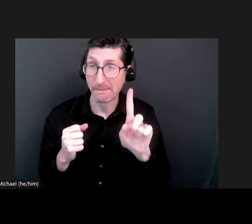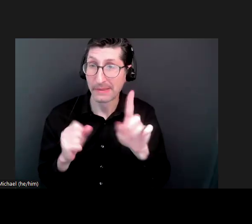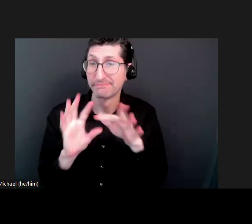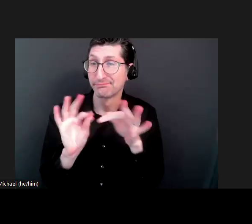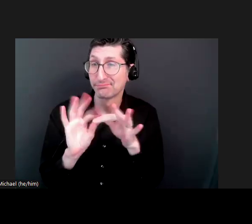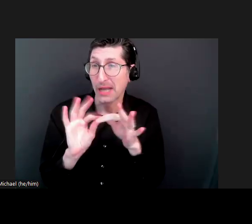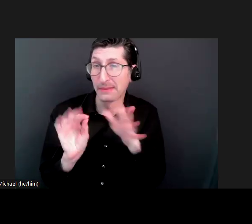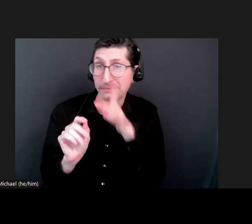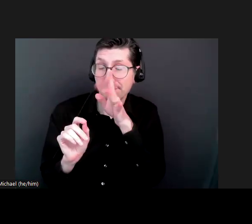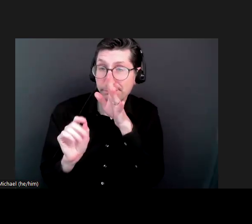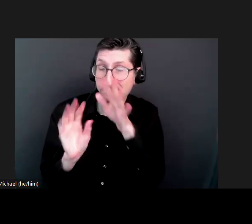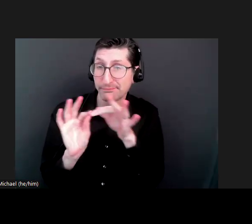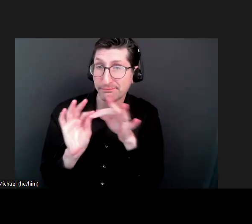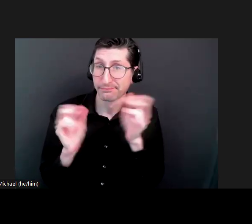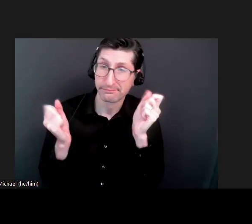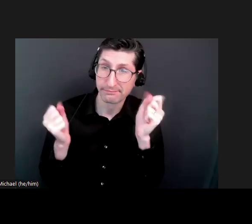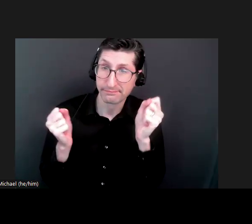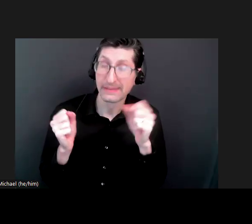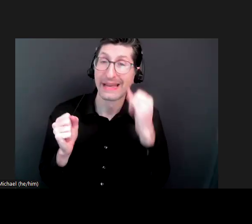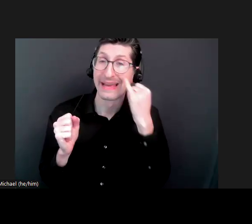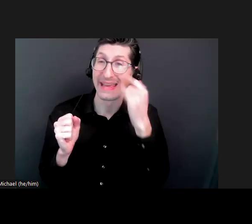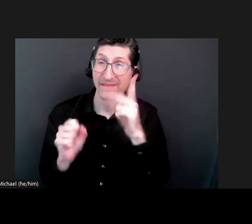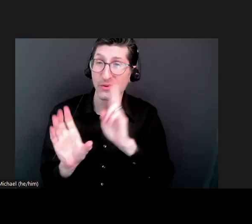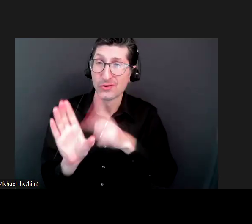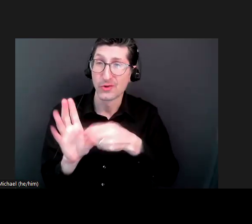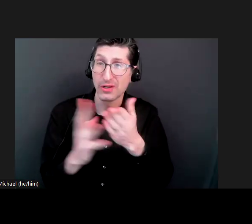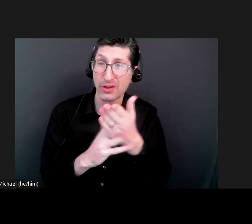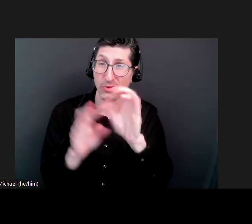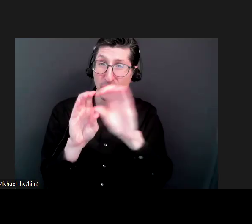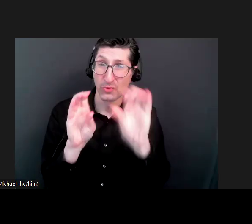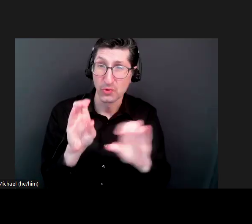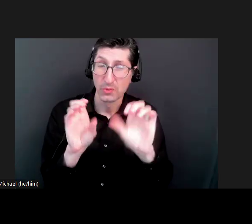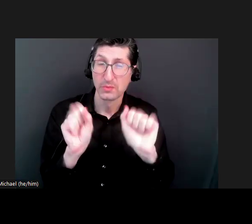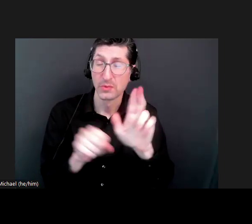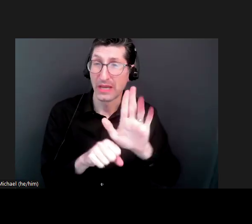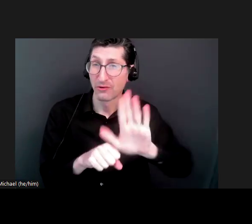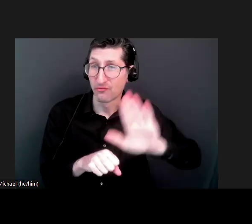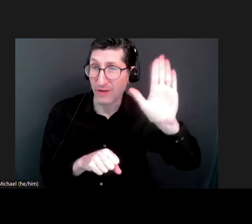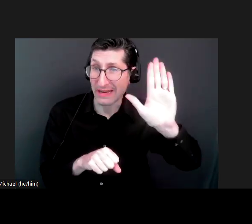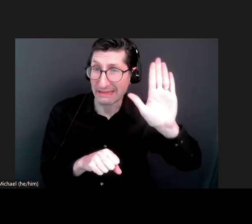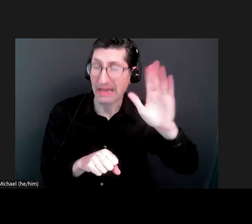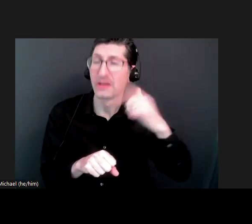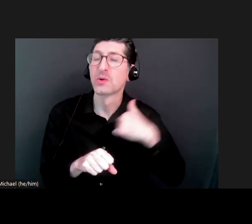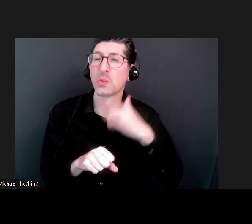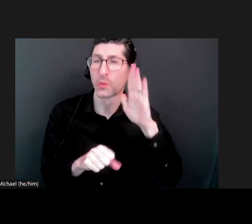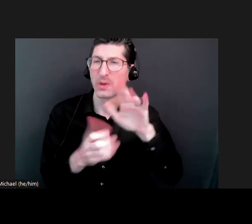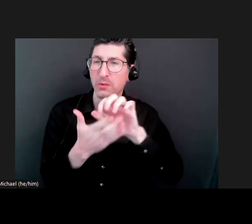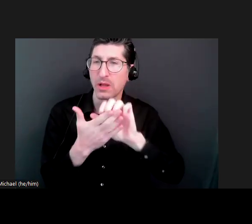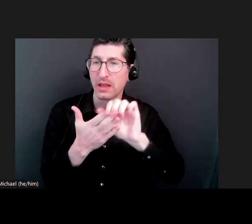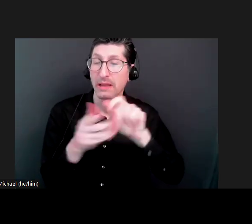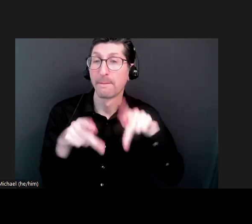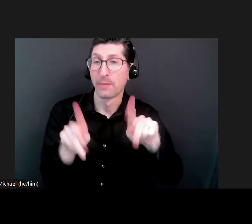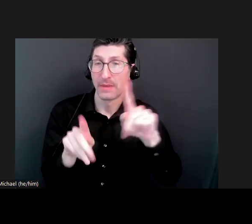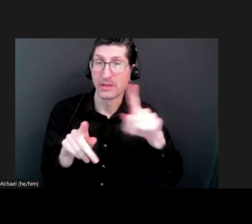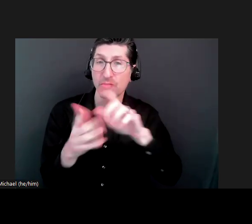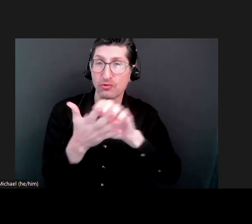comments. If you are a virtual attendee, you can either raise your hand and we will unmute you, or sorry, we will allow you to